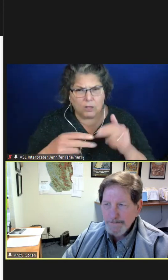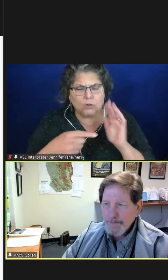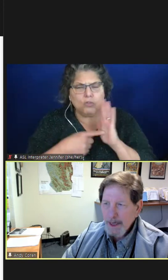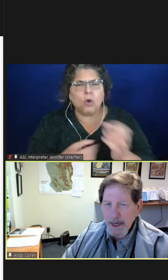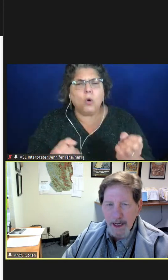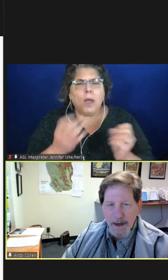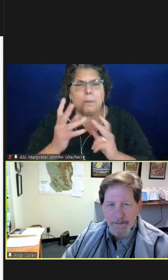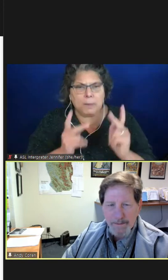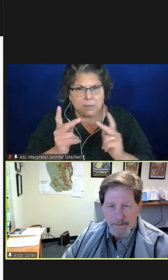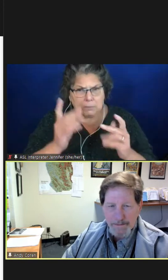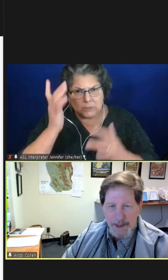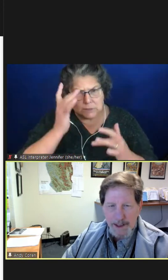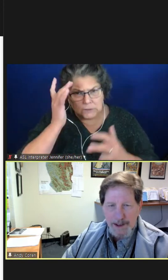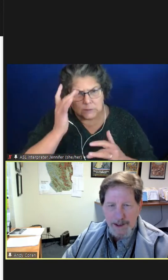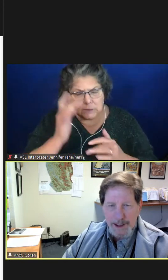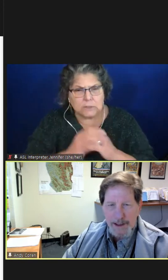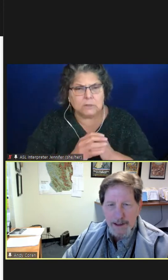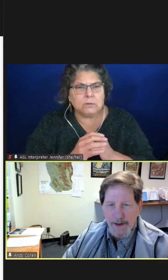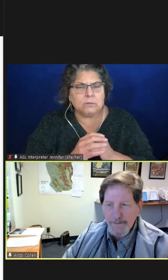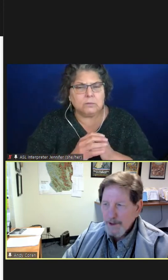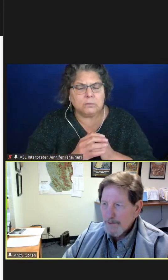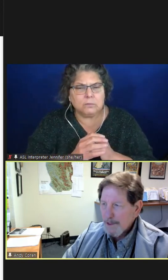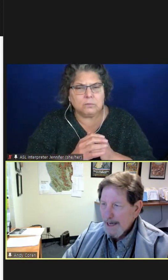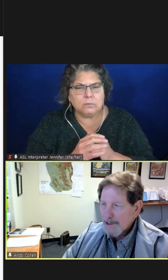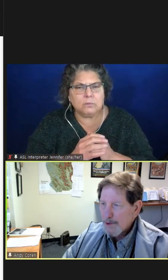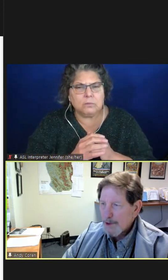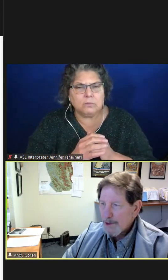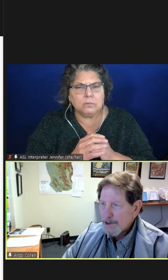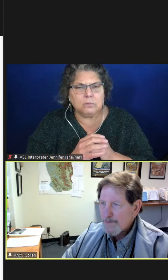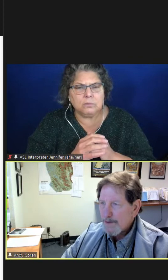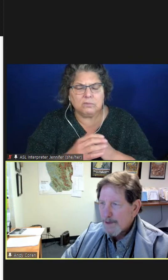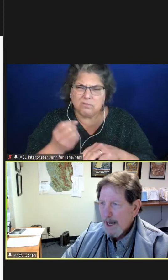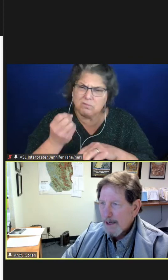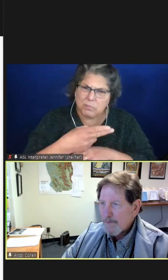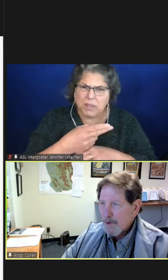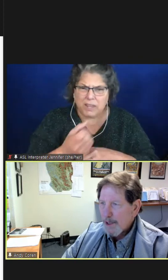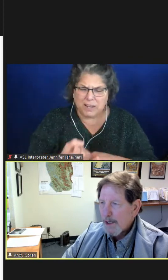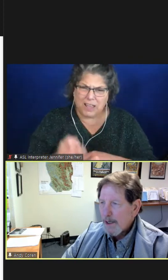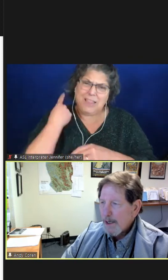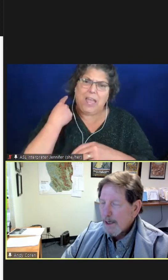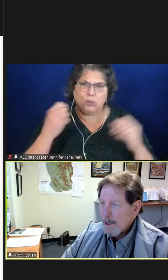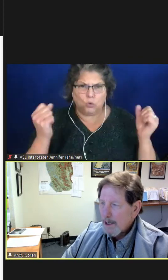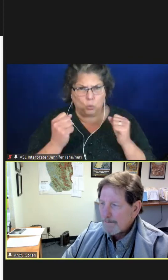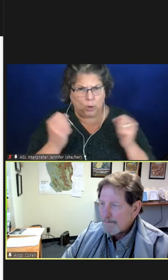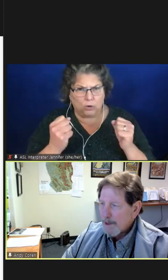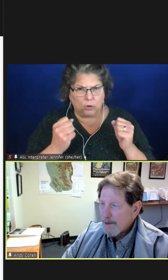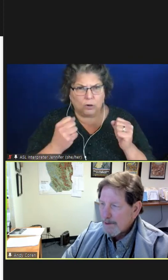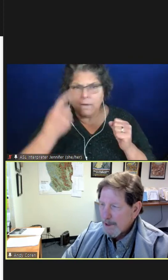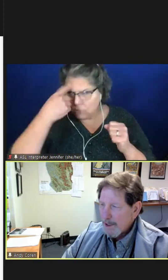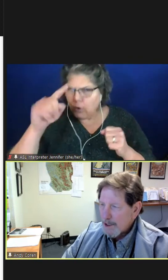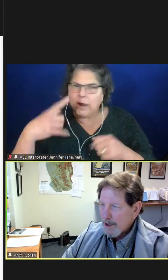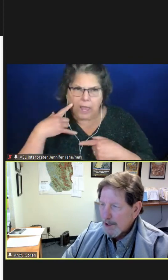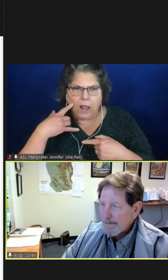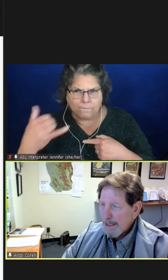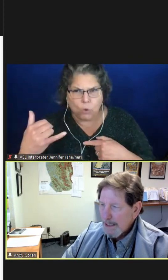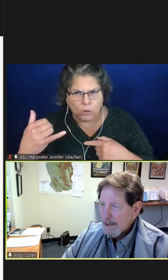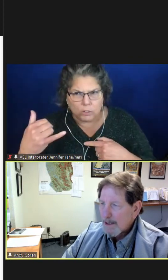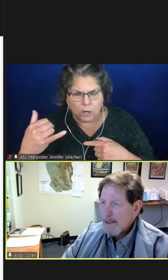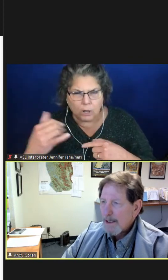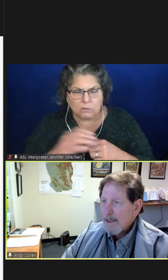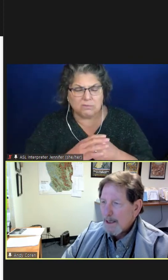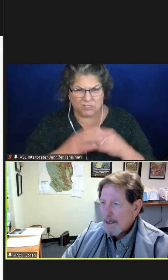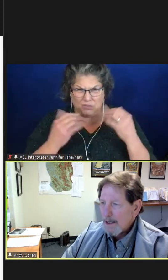rate, it exceeded the level of last winter. This is from the California. The current